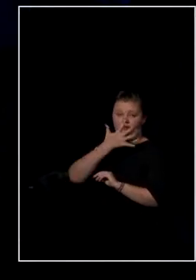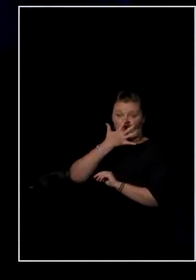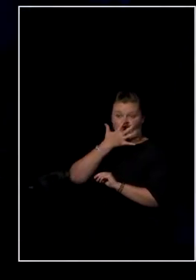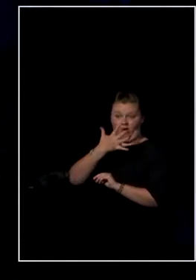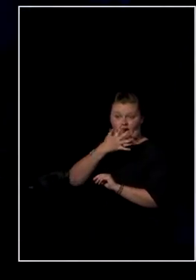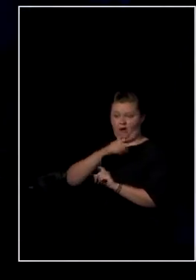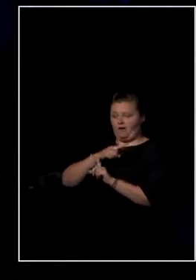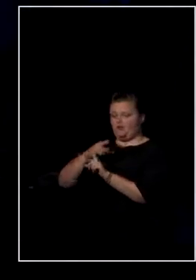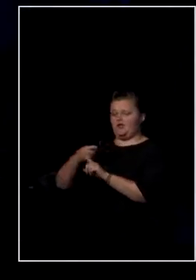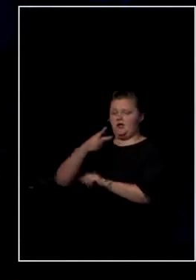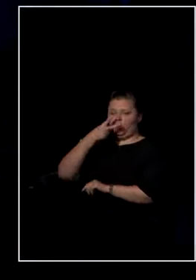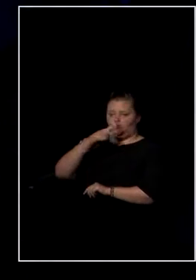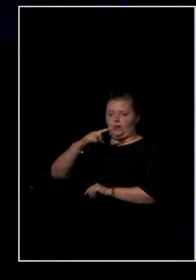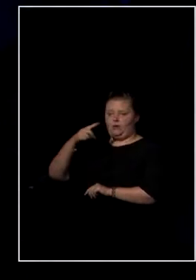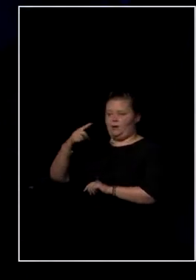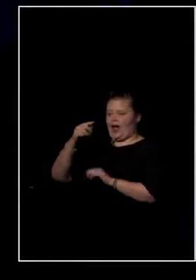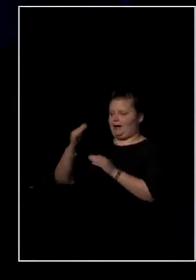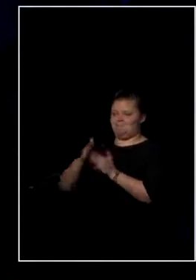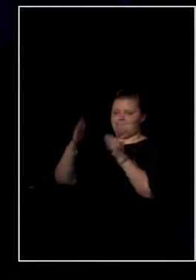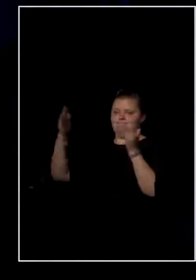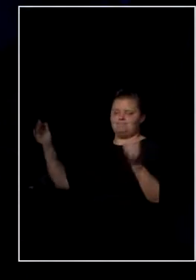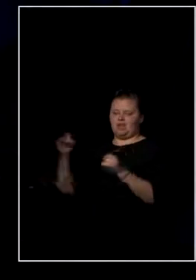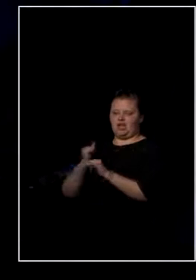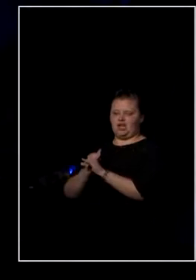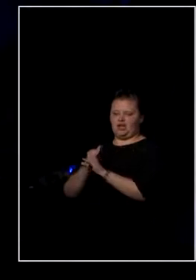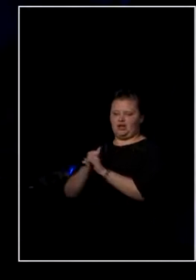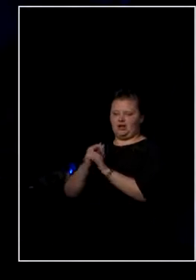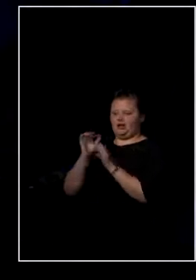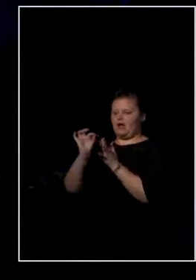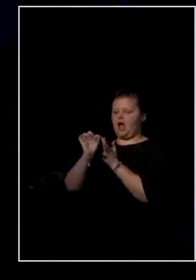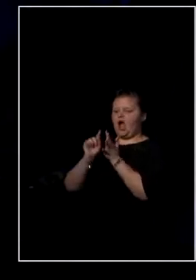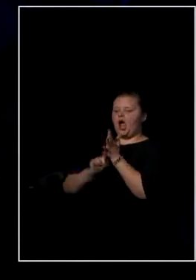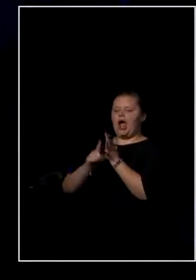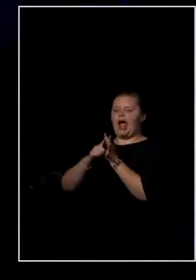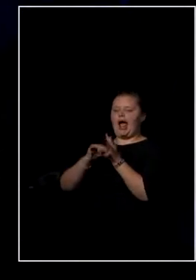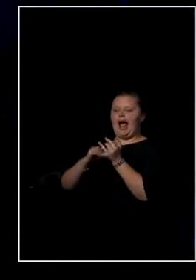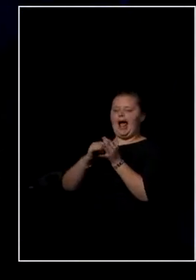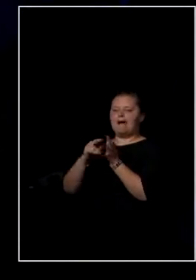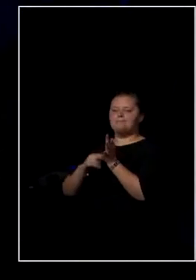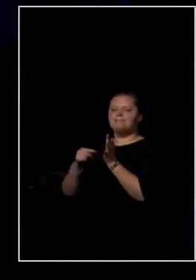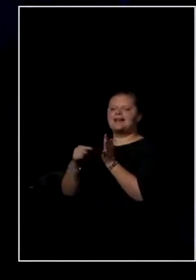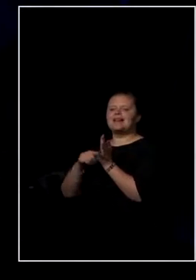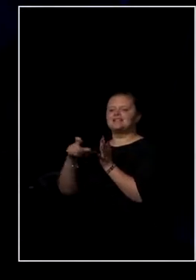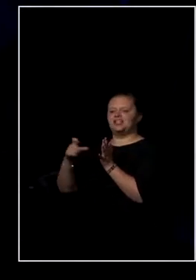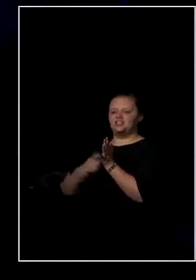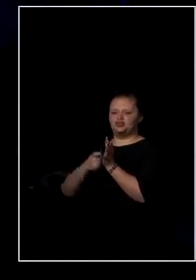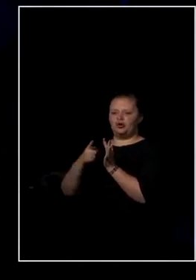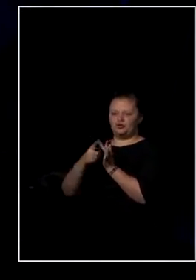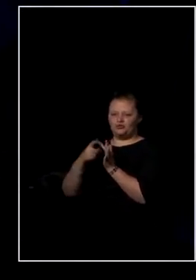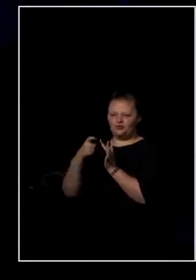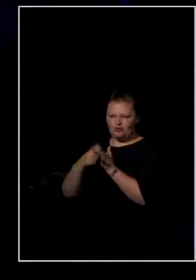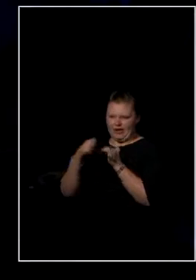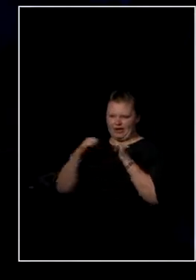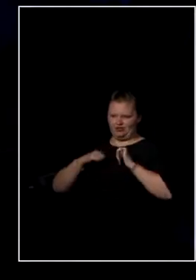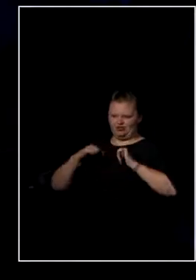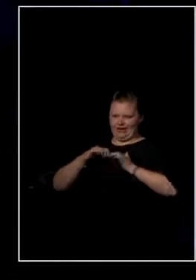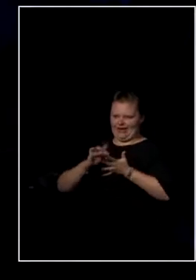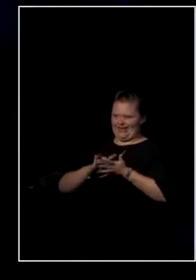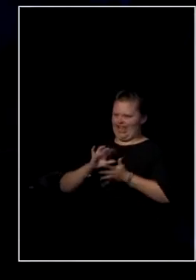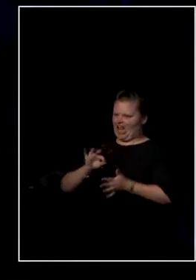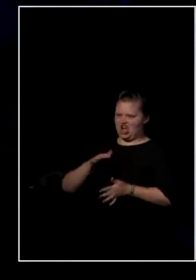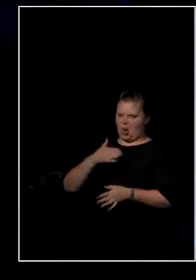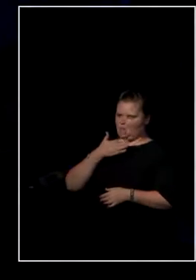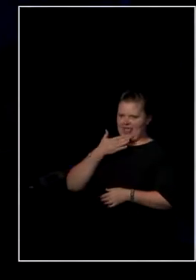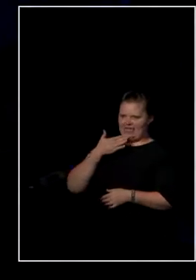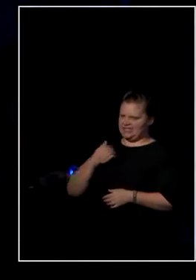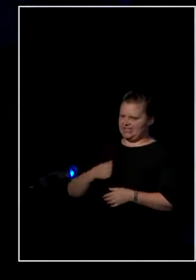5 to 21 to a bigger institution, which was called Pleasant Creek Training Centre, which was not so